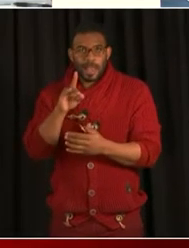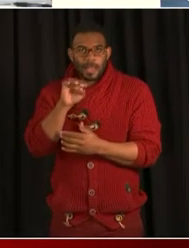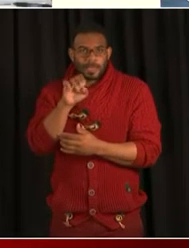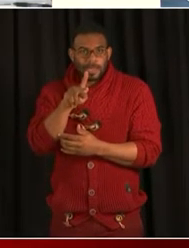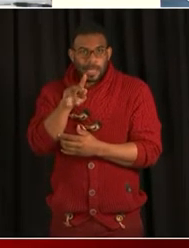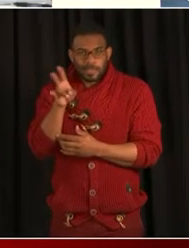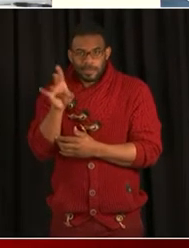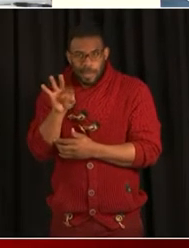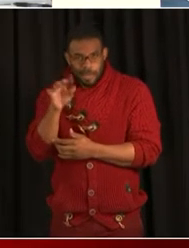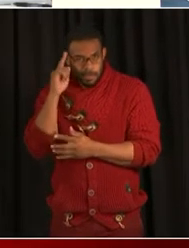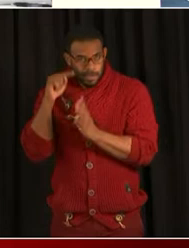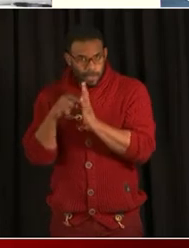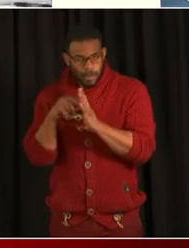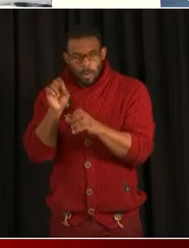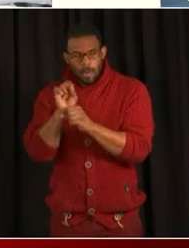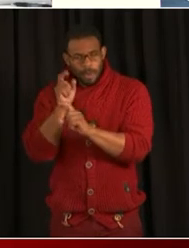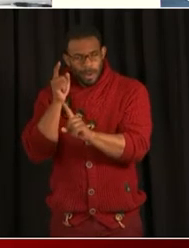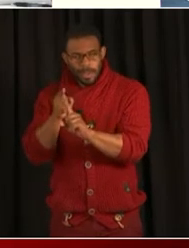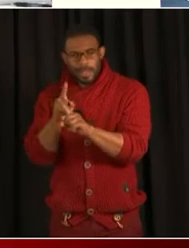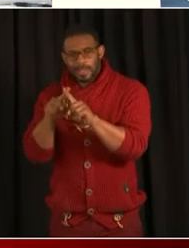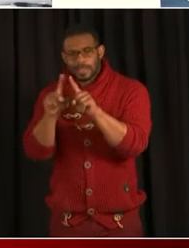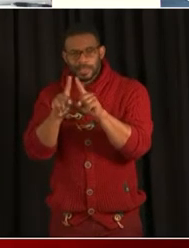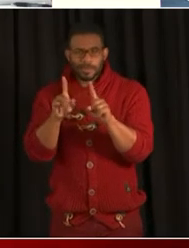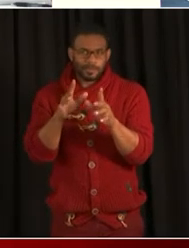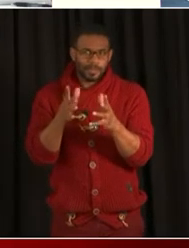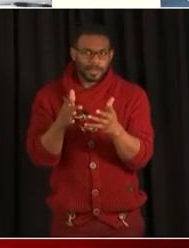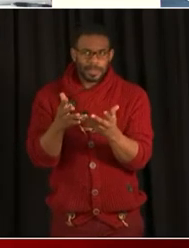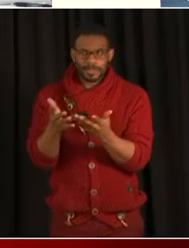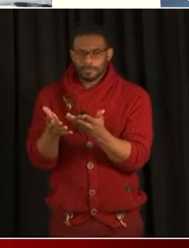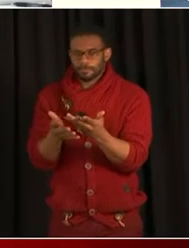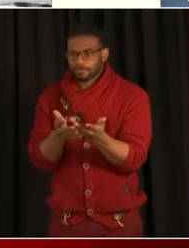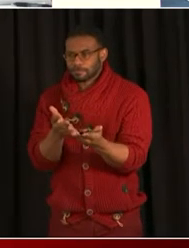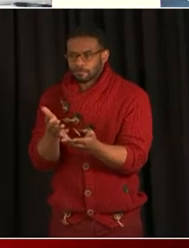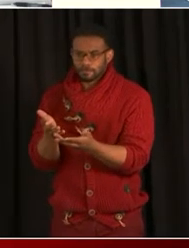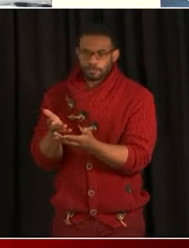for example, and really work at different